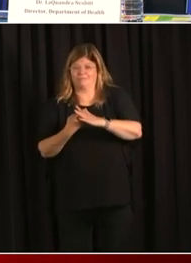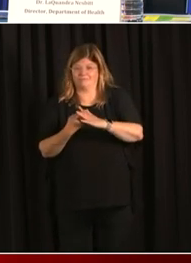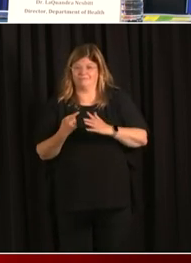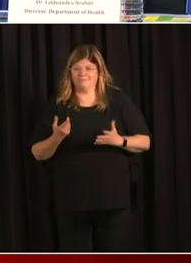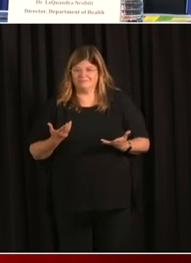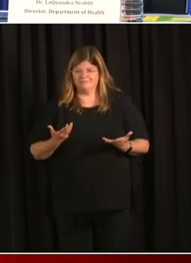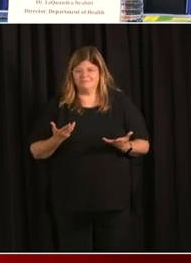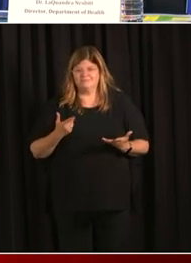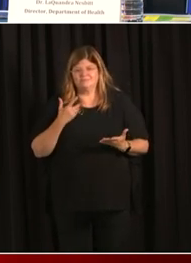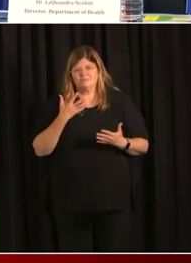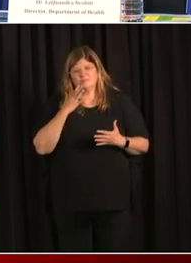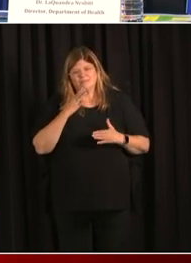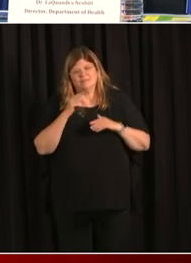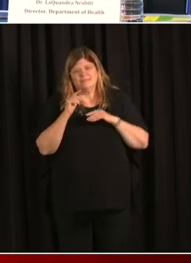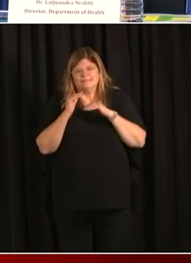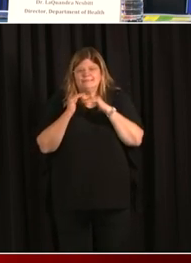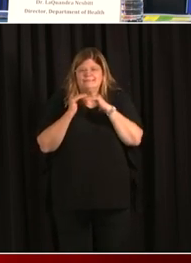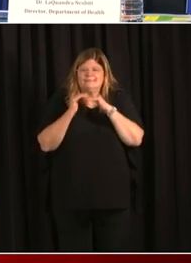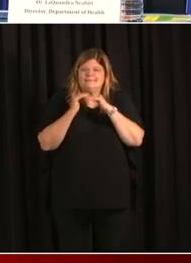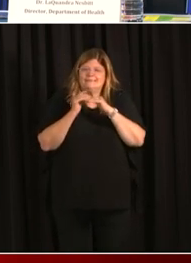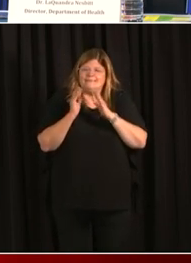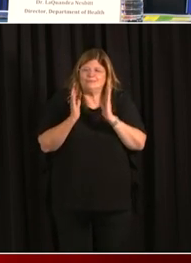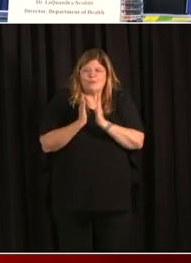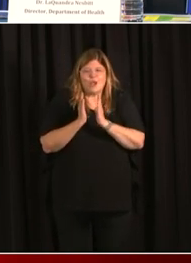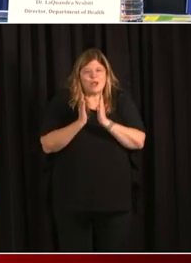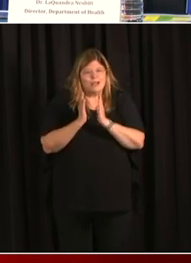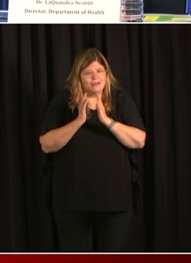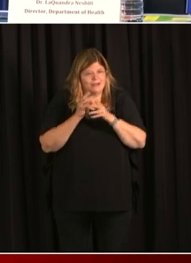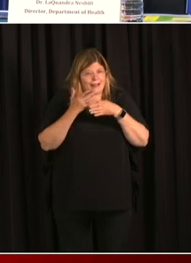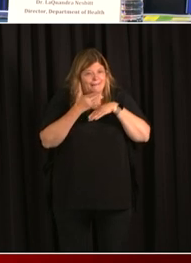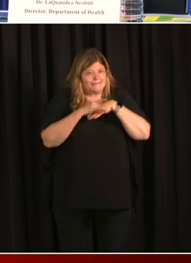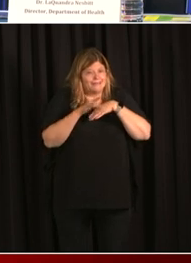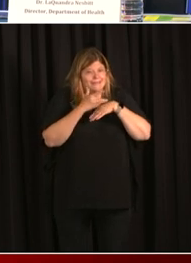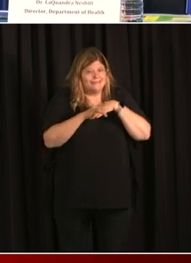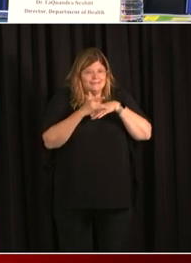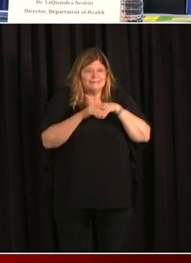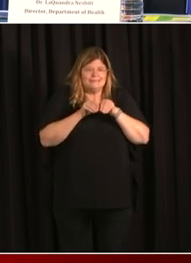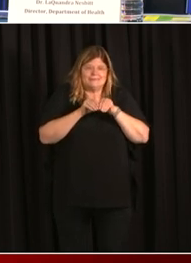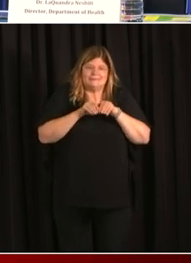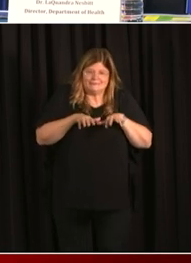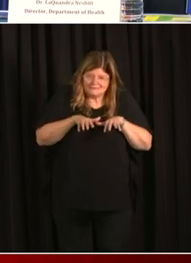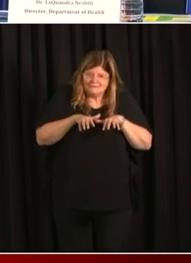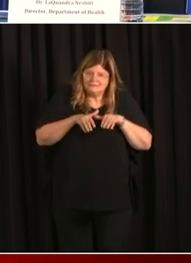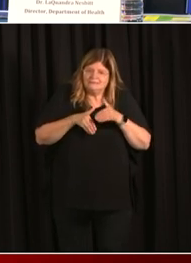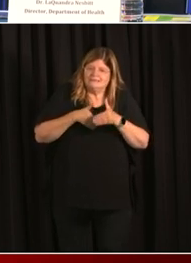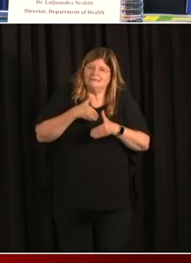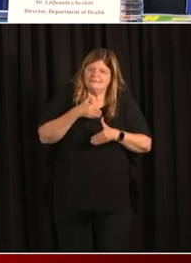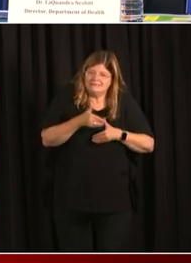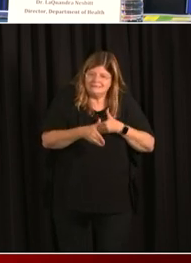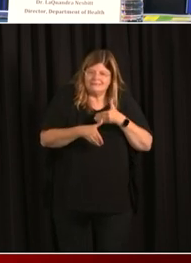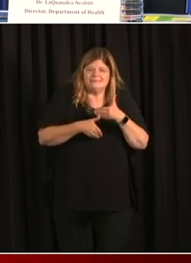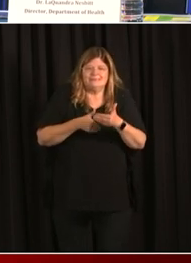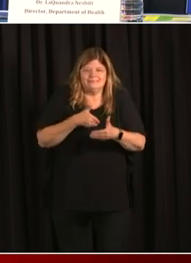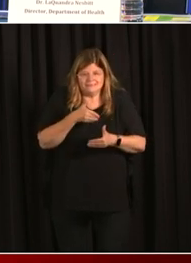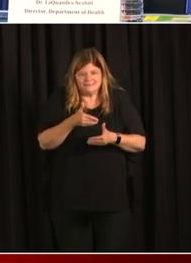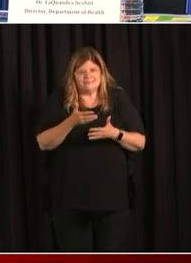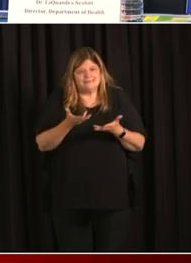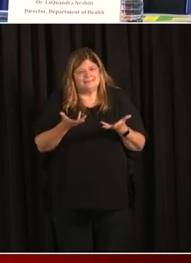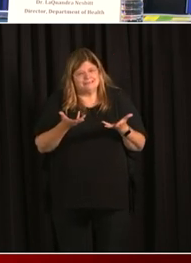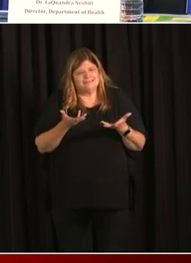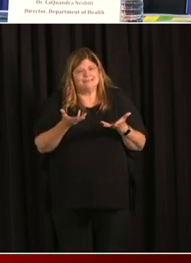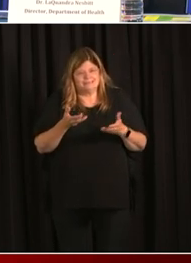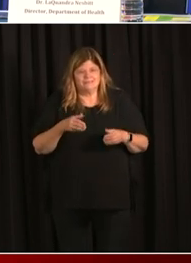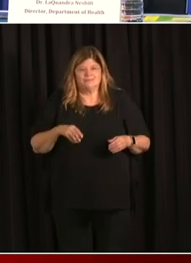be minimal amount of doses available nationally and distributed to the states for allocation to higher priority